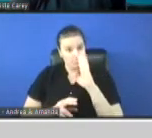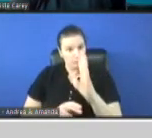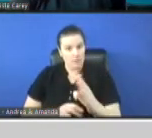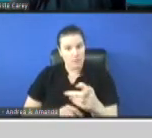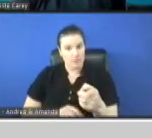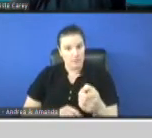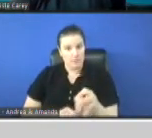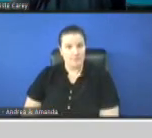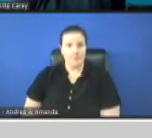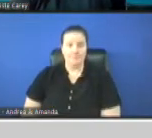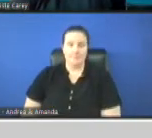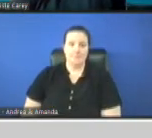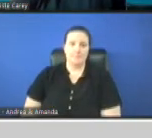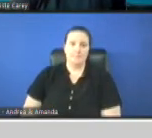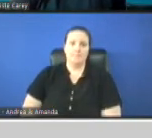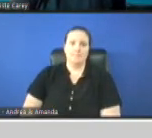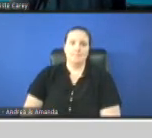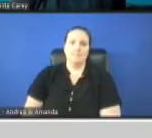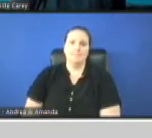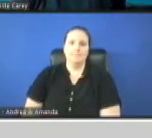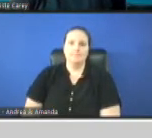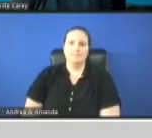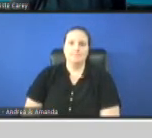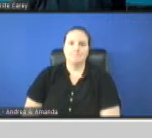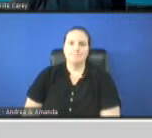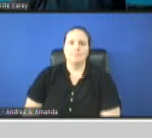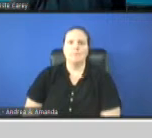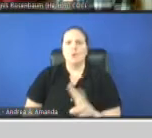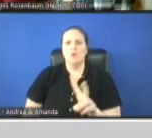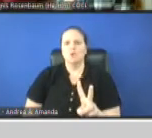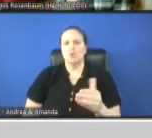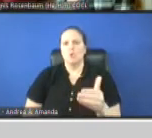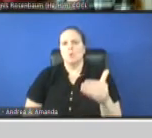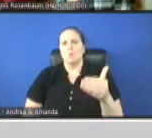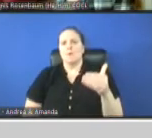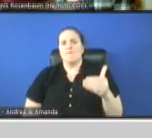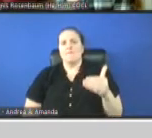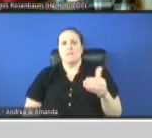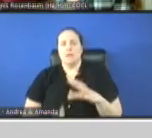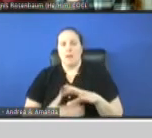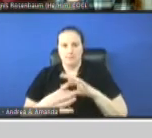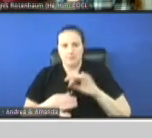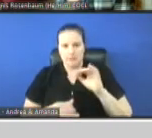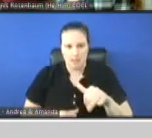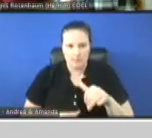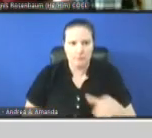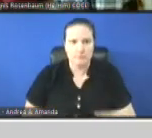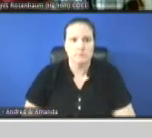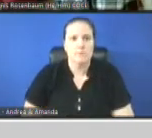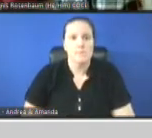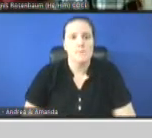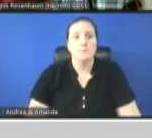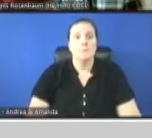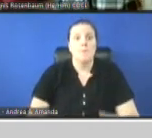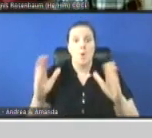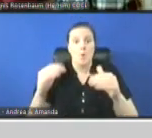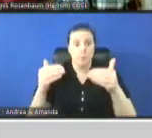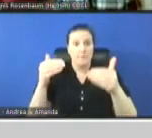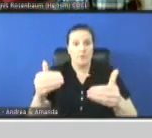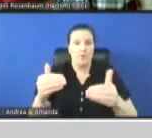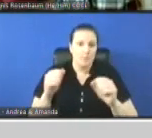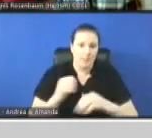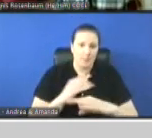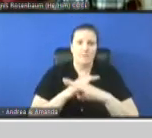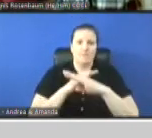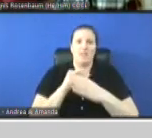that? More or less to the two previous comments too. You know, my hope is going forward, we can prevent